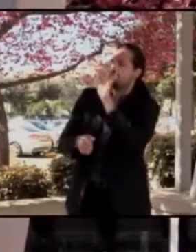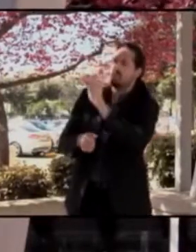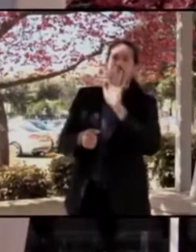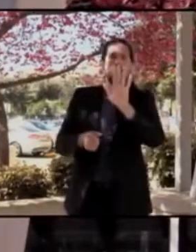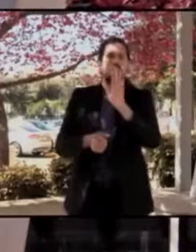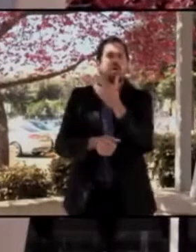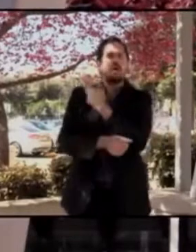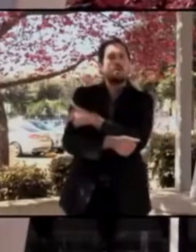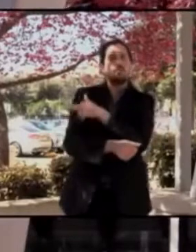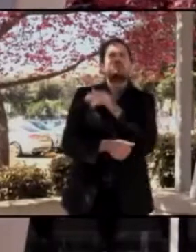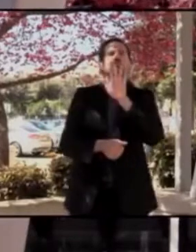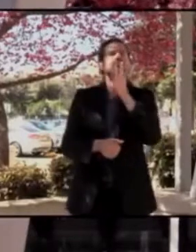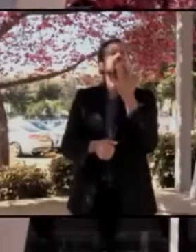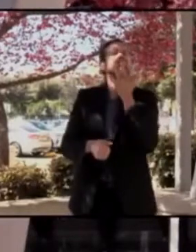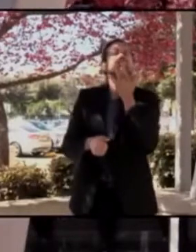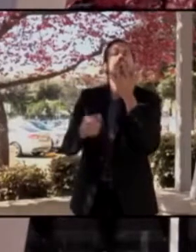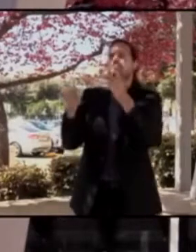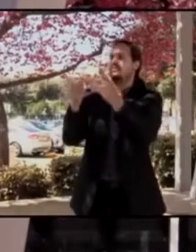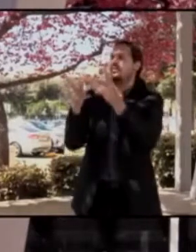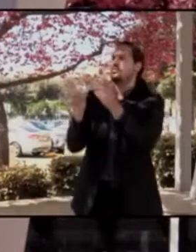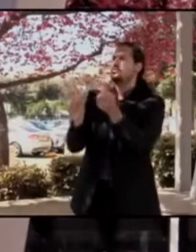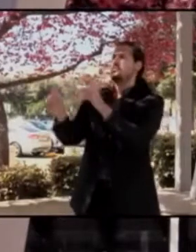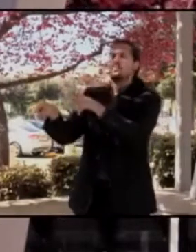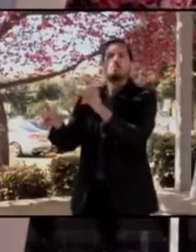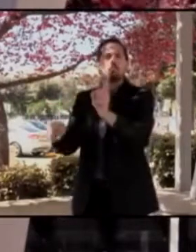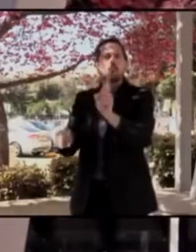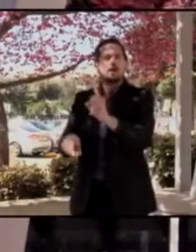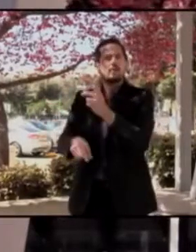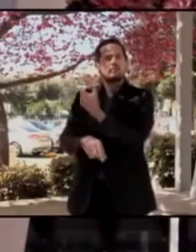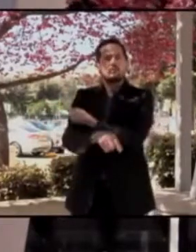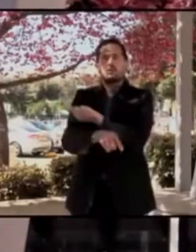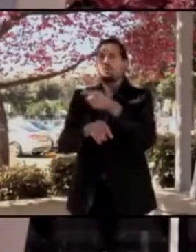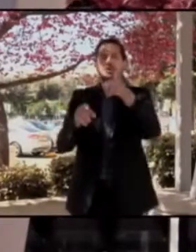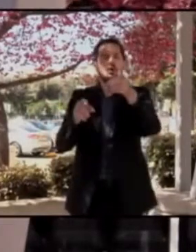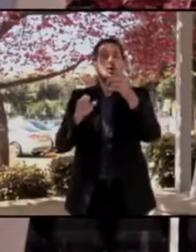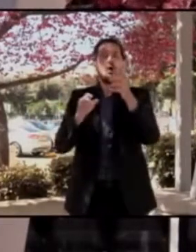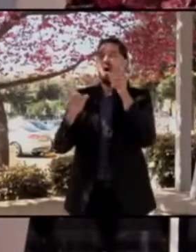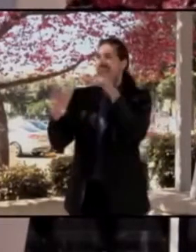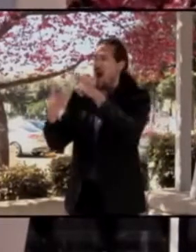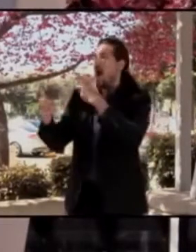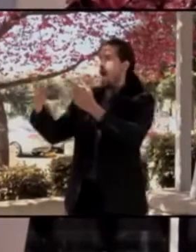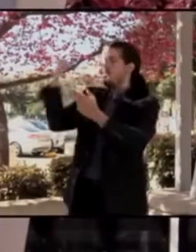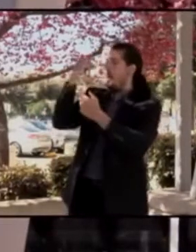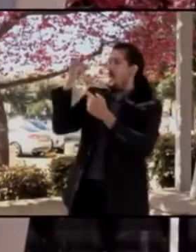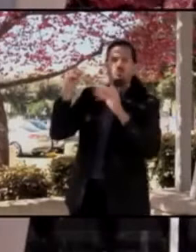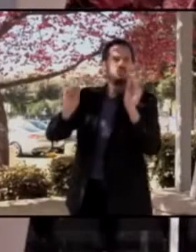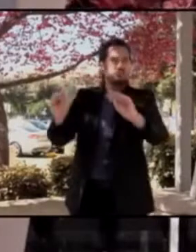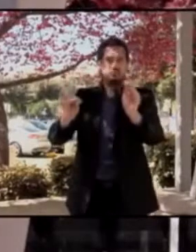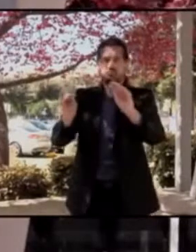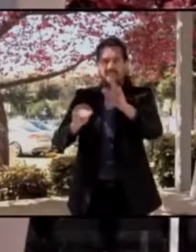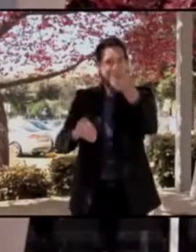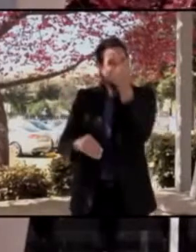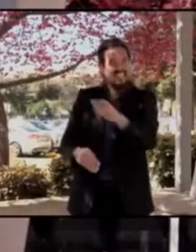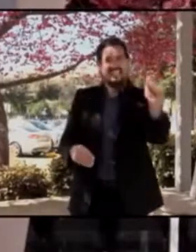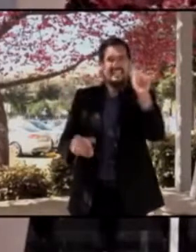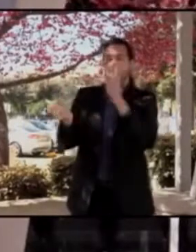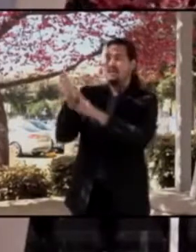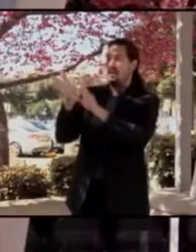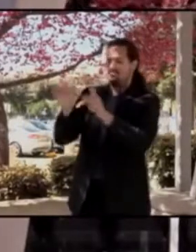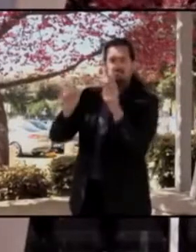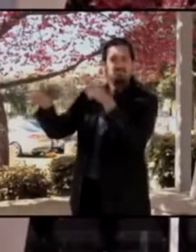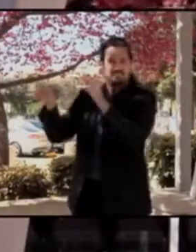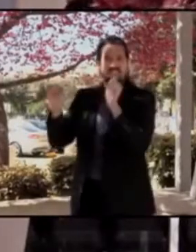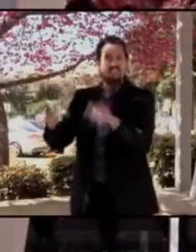Again, also you can find a link to the retail pharmacies there also, maybe one of your neighborhood CVS,